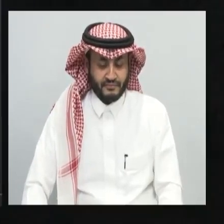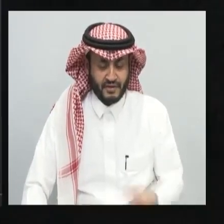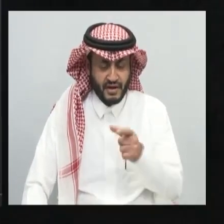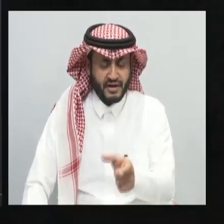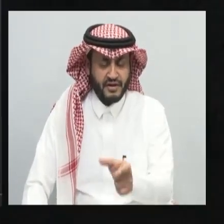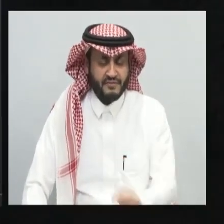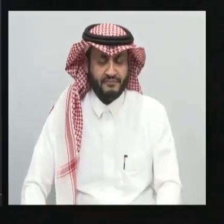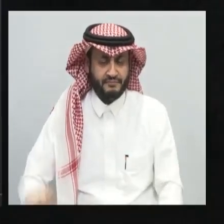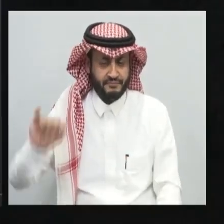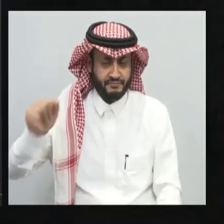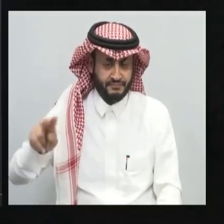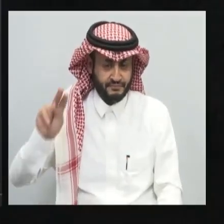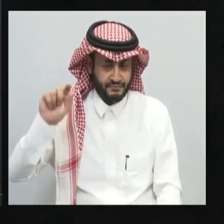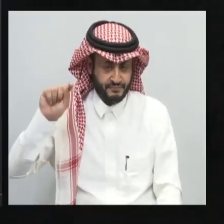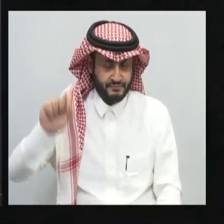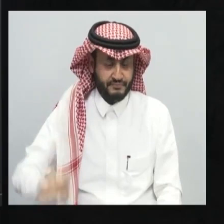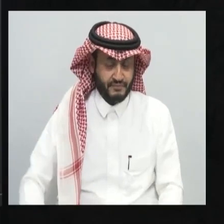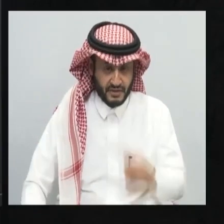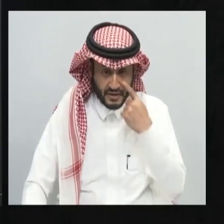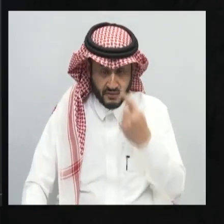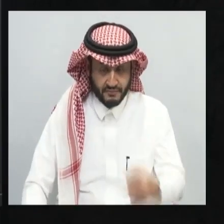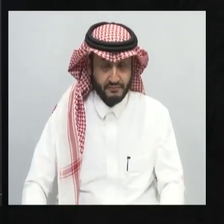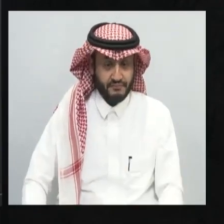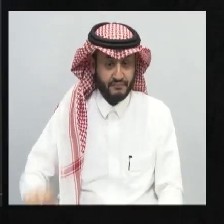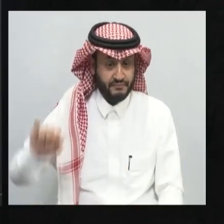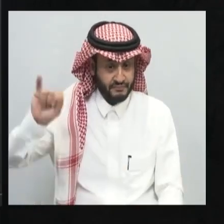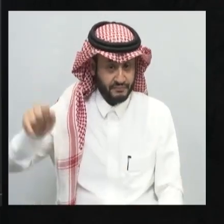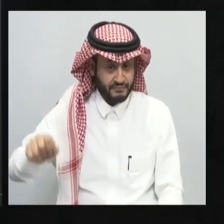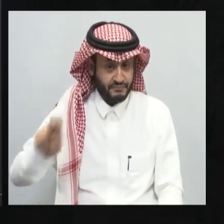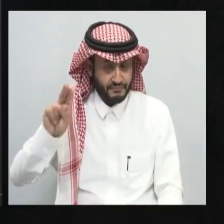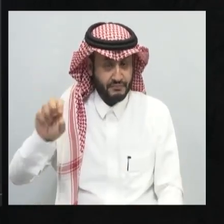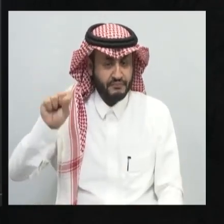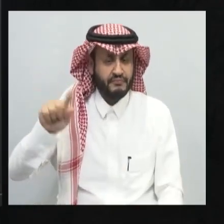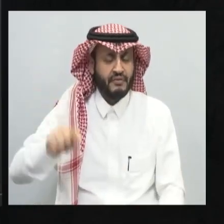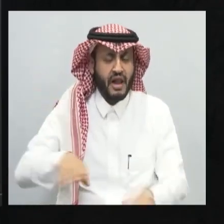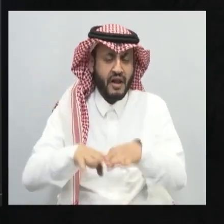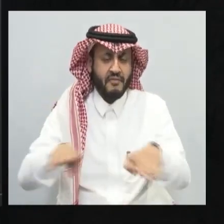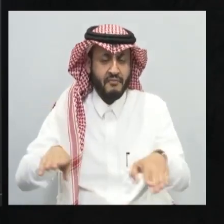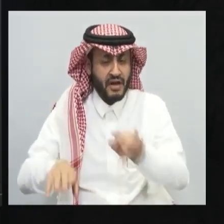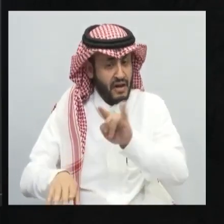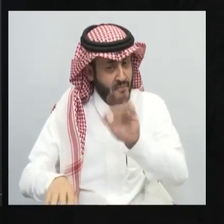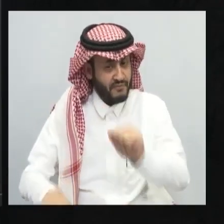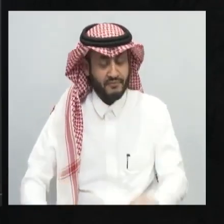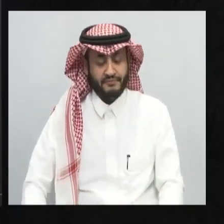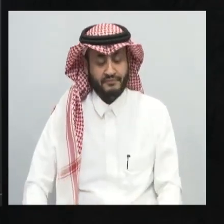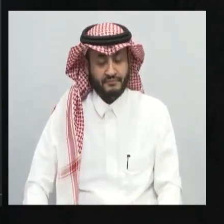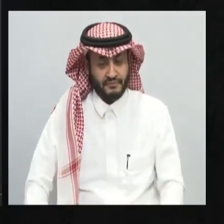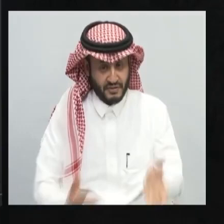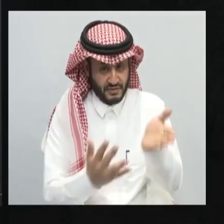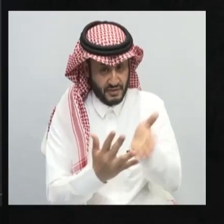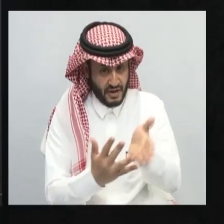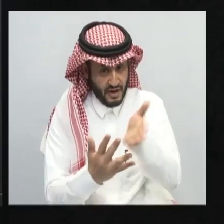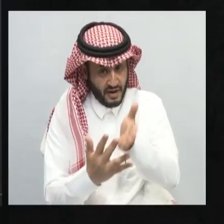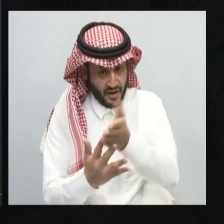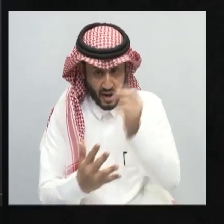just that. So just notice, is it affirmative or negative, question or a sentence, at the beginning, in the middle, or at the end